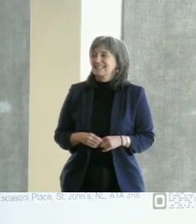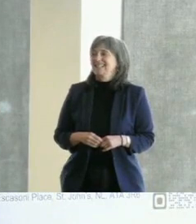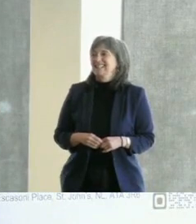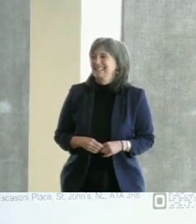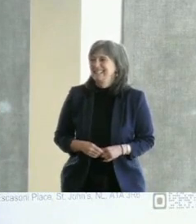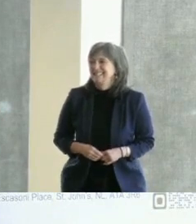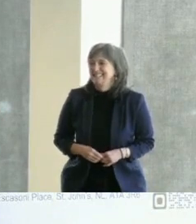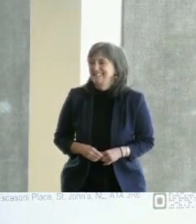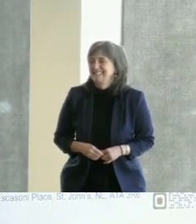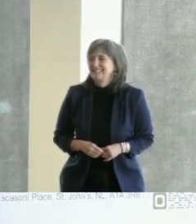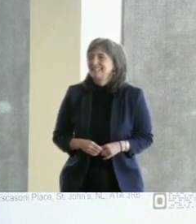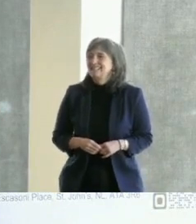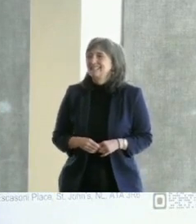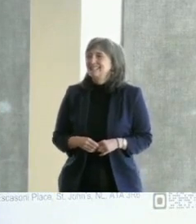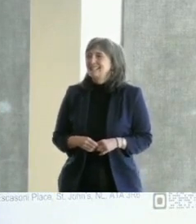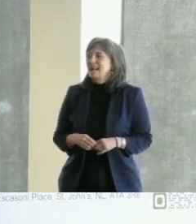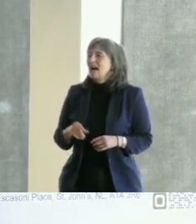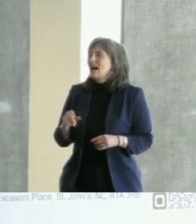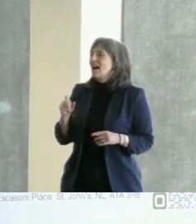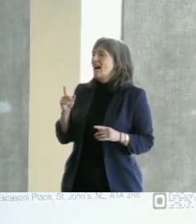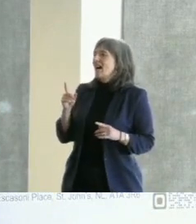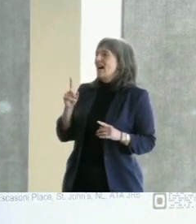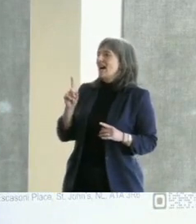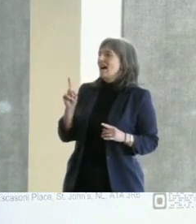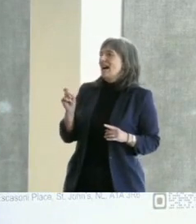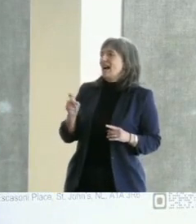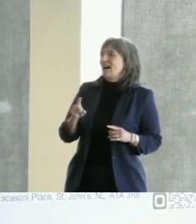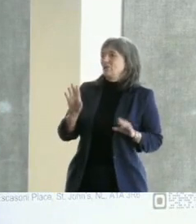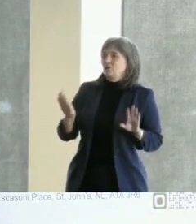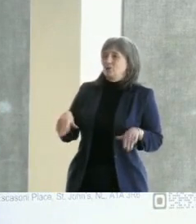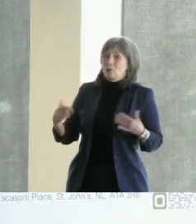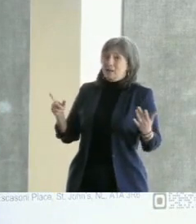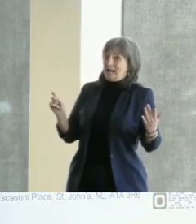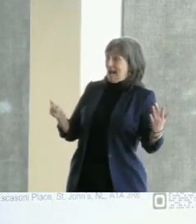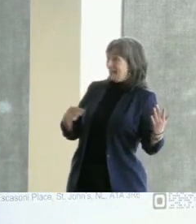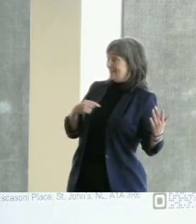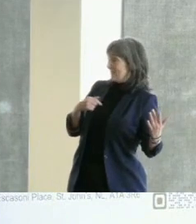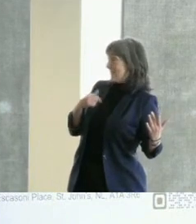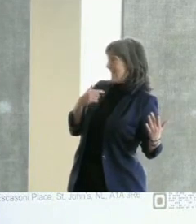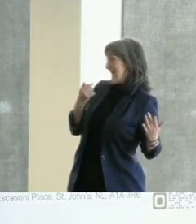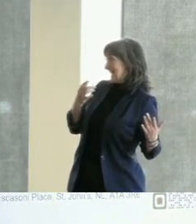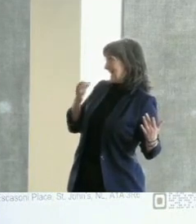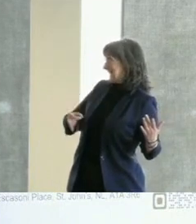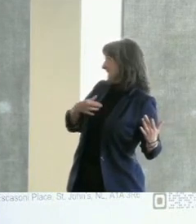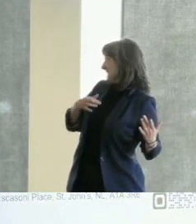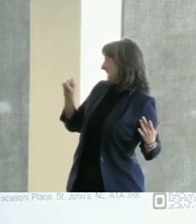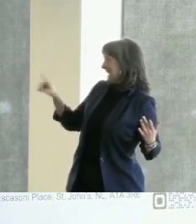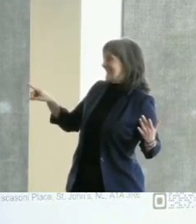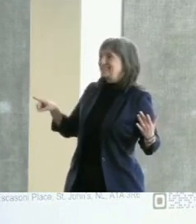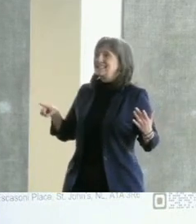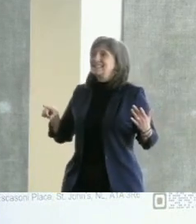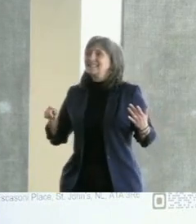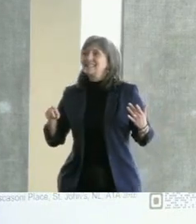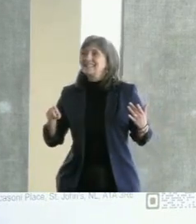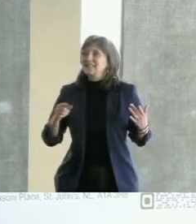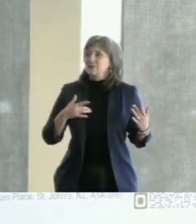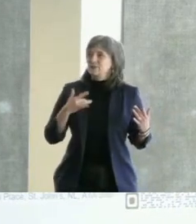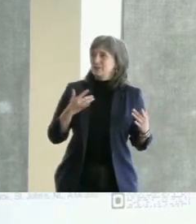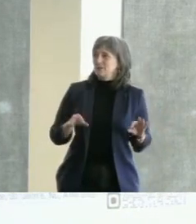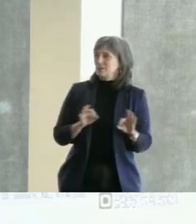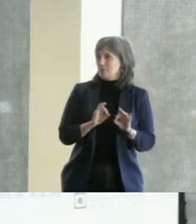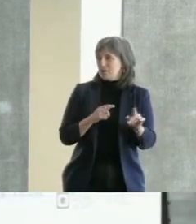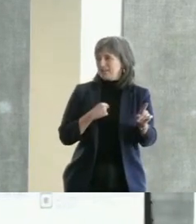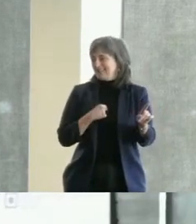Hello? Yeah. No, I'm just asking only because nobody else is asking. So I just want to make you guys feel